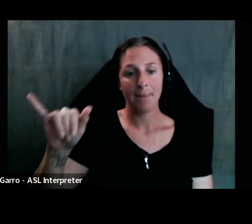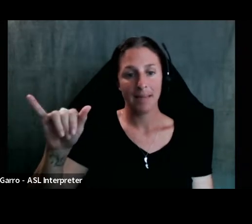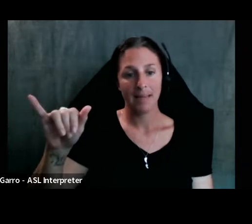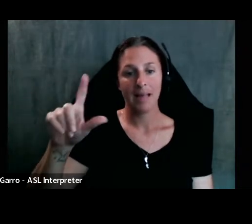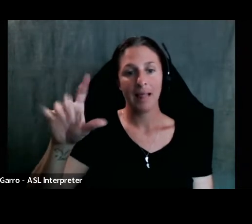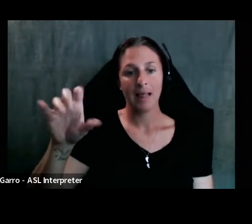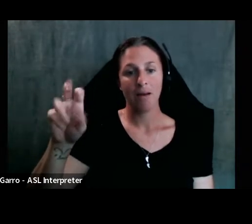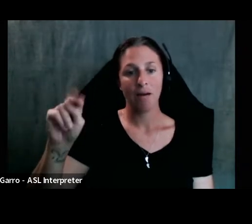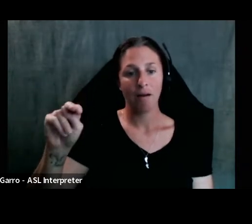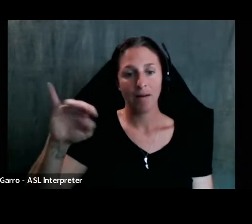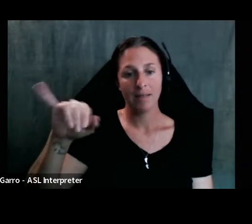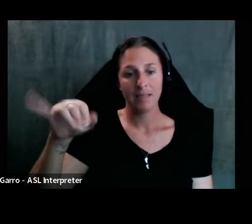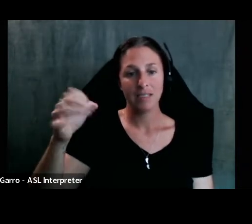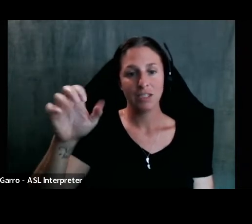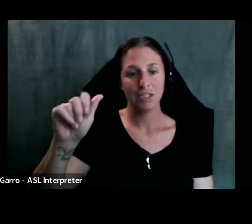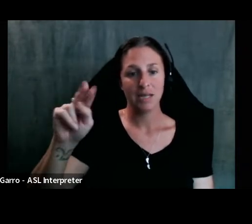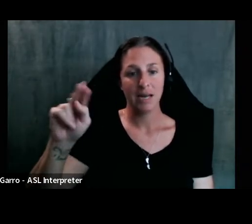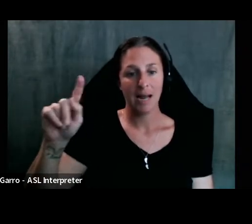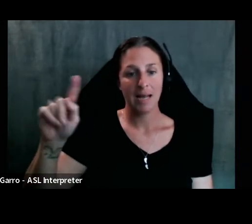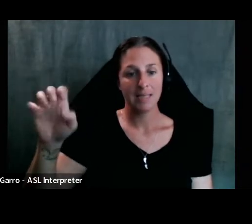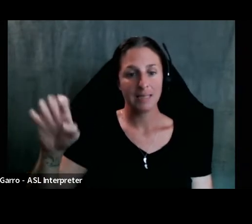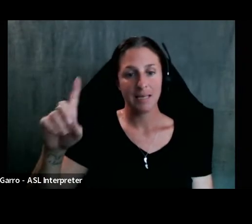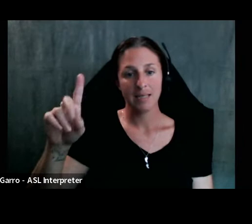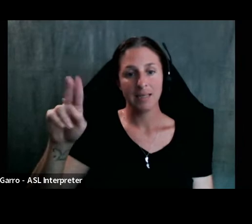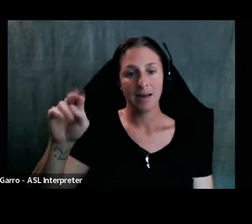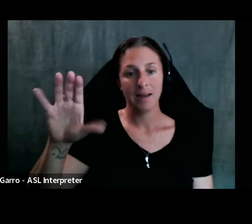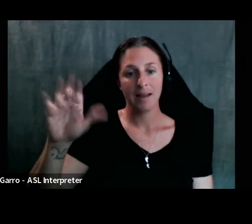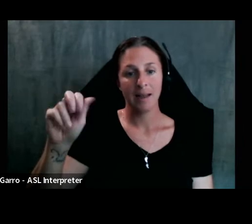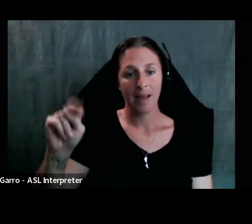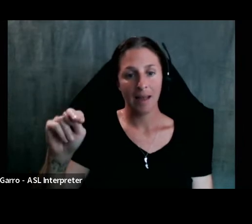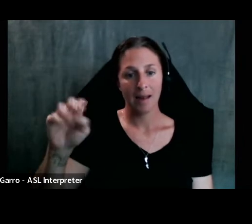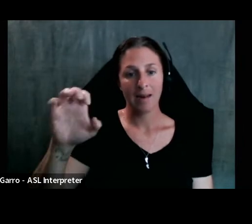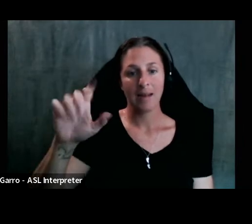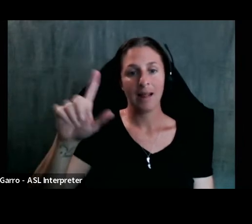Jeanette Duncan. Eliza Lazaro.